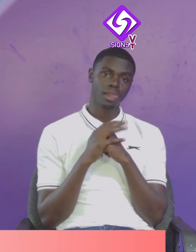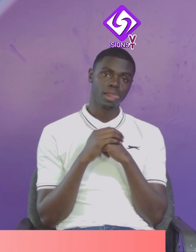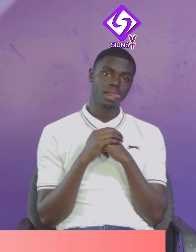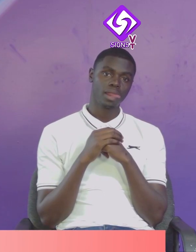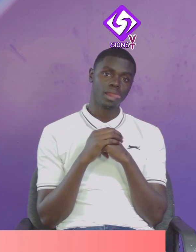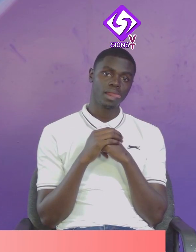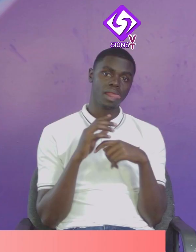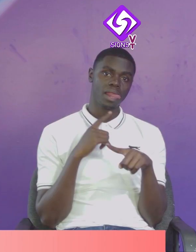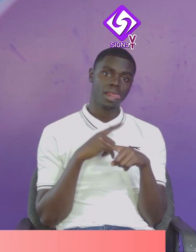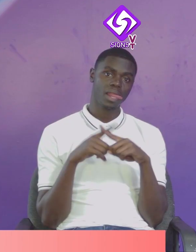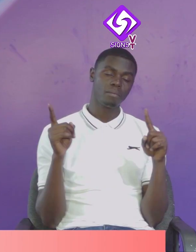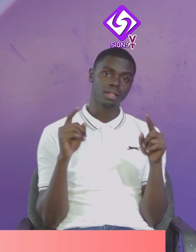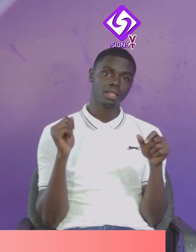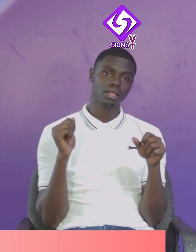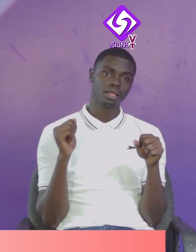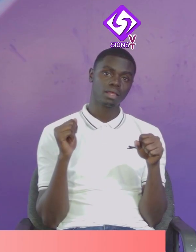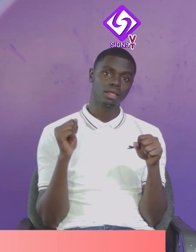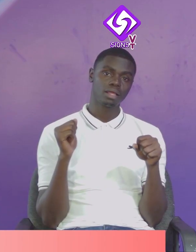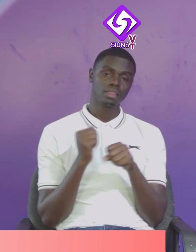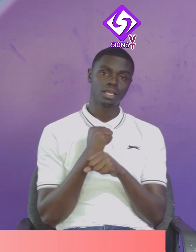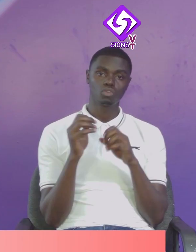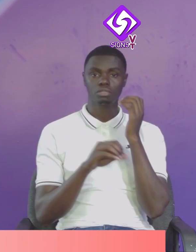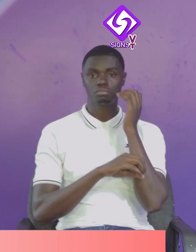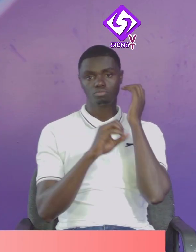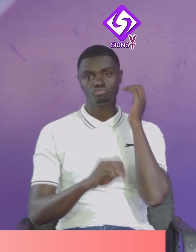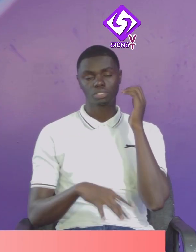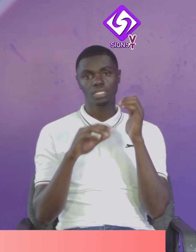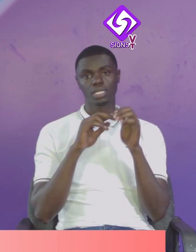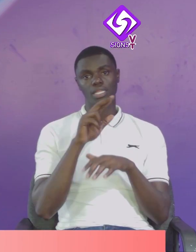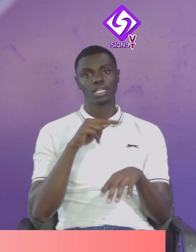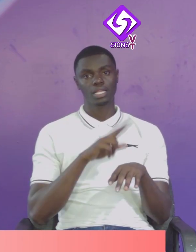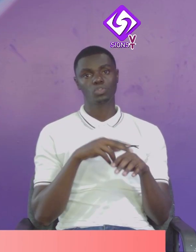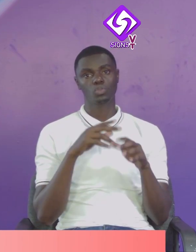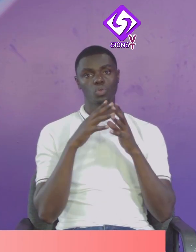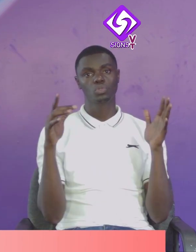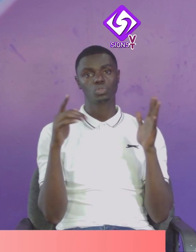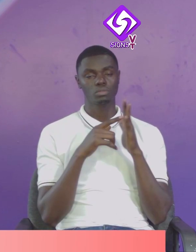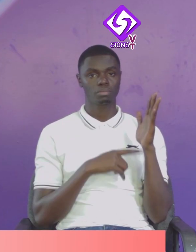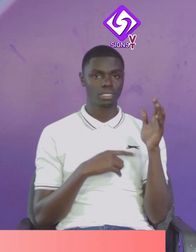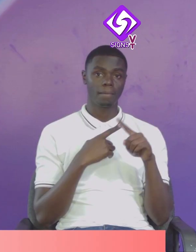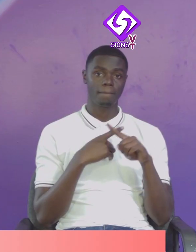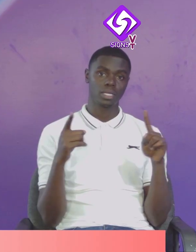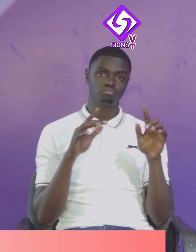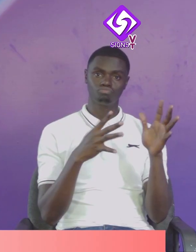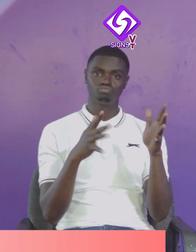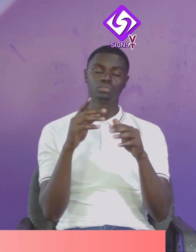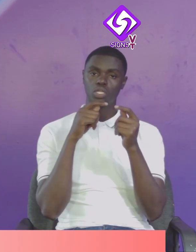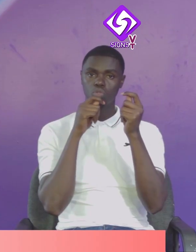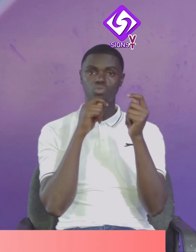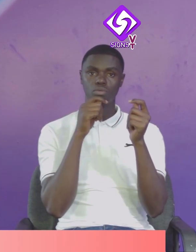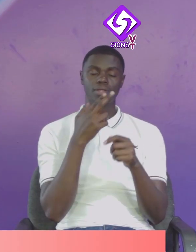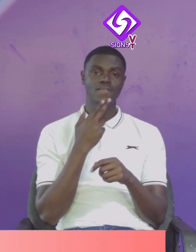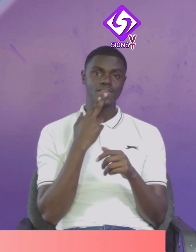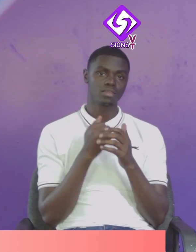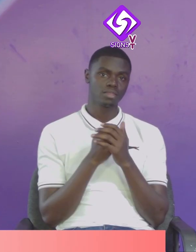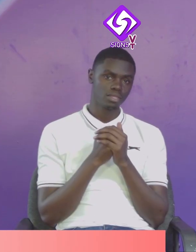may not be relegated to the National Super League. And I give credit to Mara Sugar, and Mara Sugar can